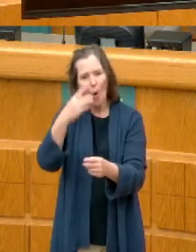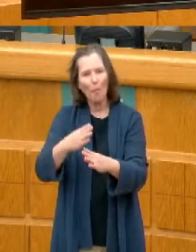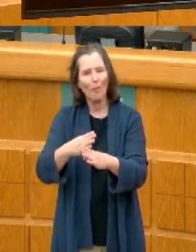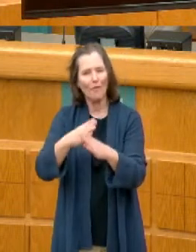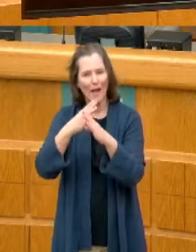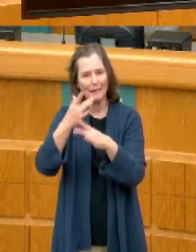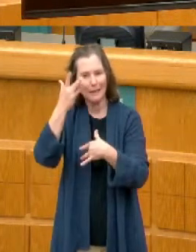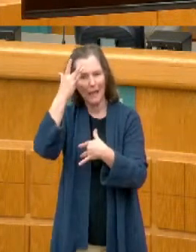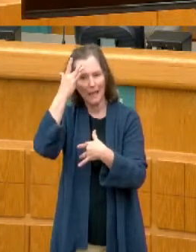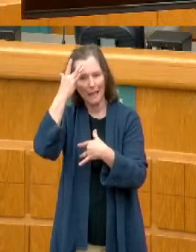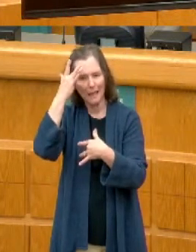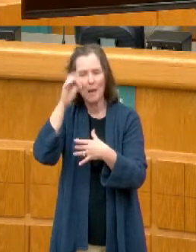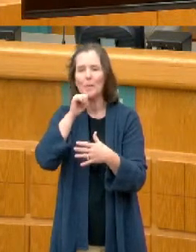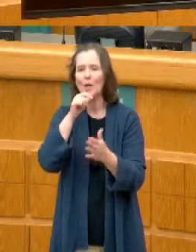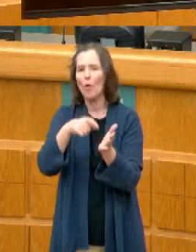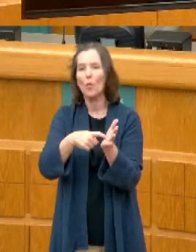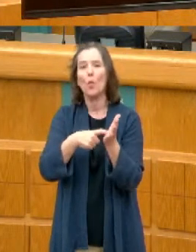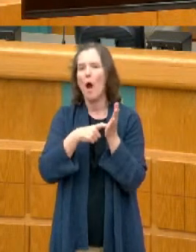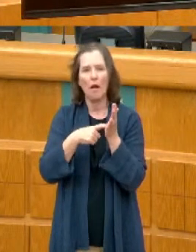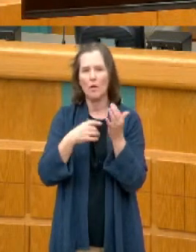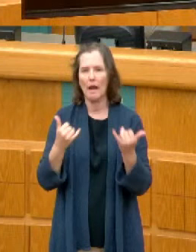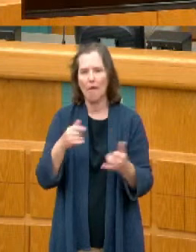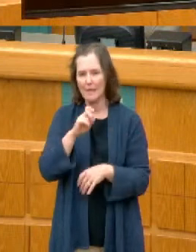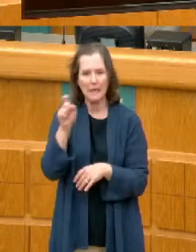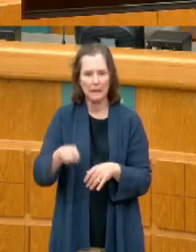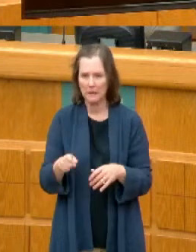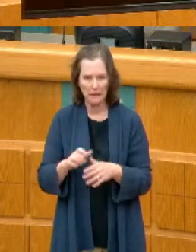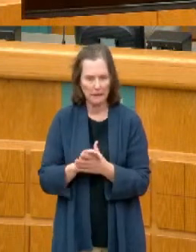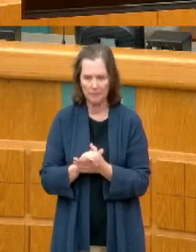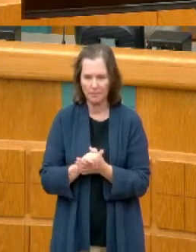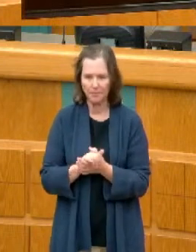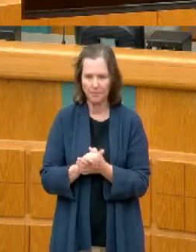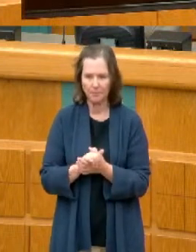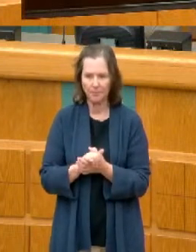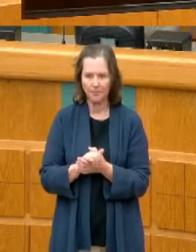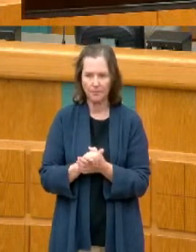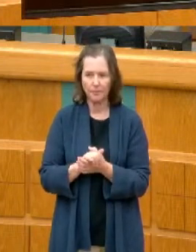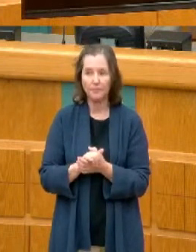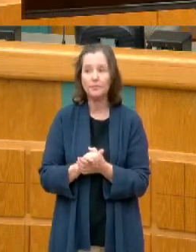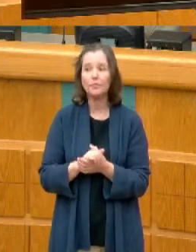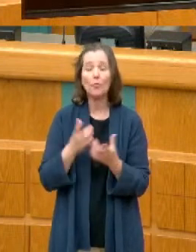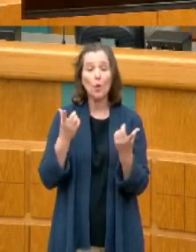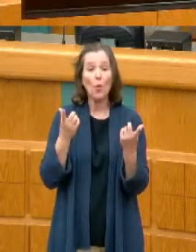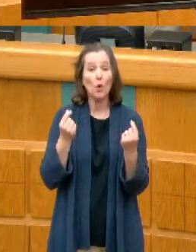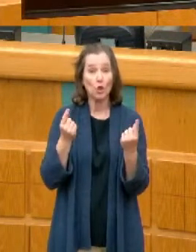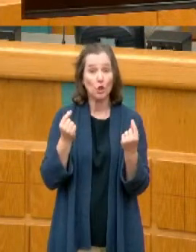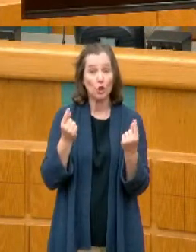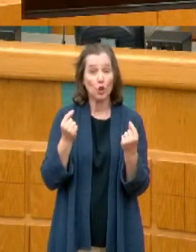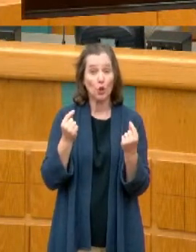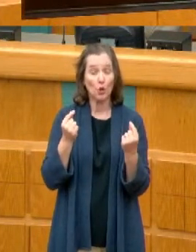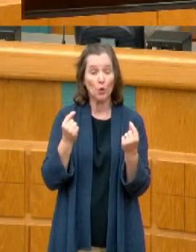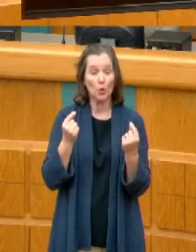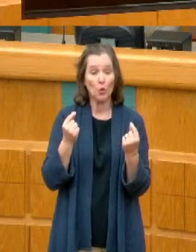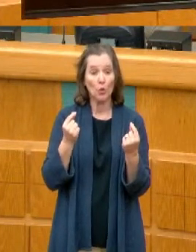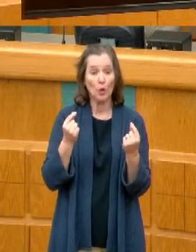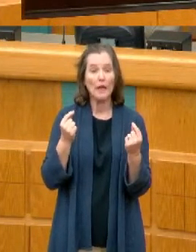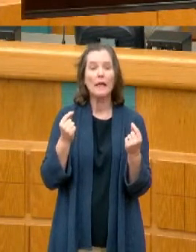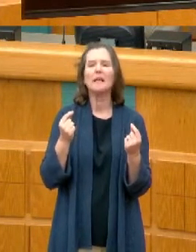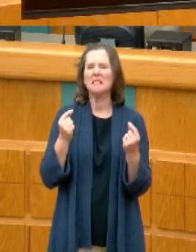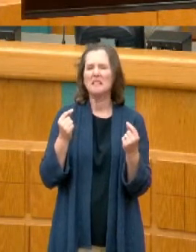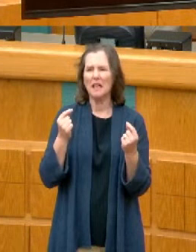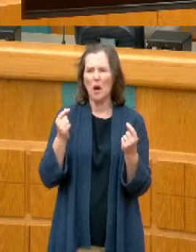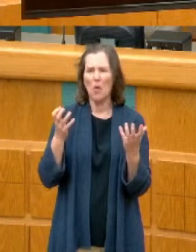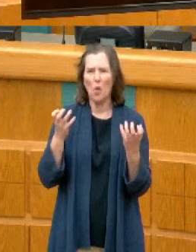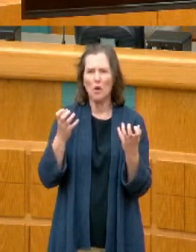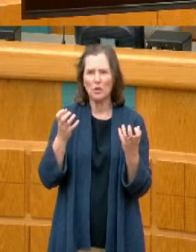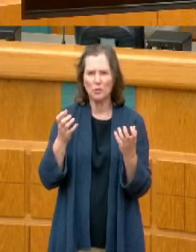not been mandated. And again, we're going to mimic our governor. We want to highly encourage those